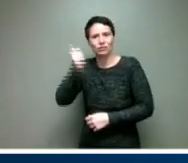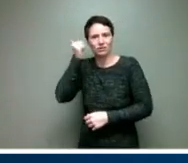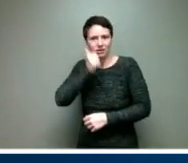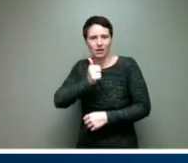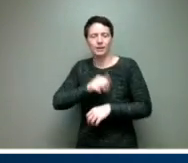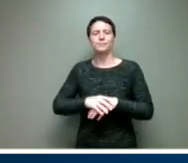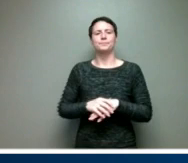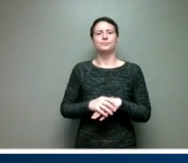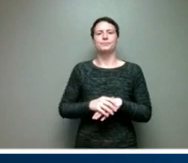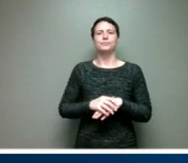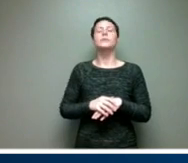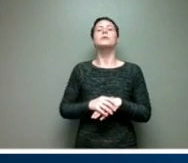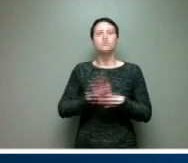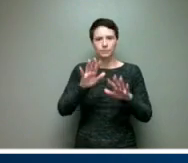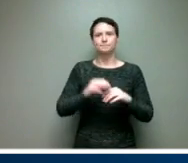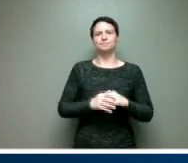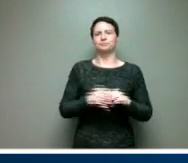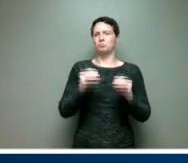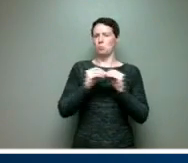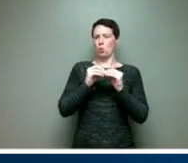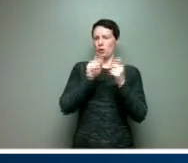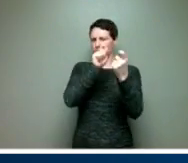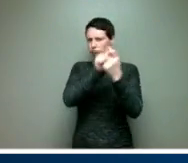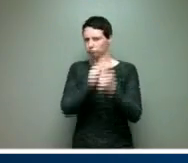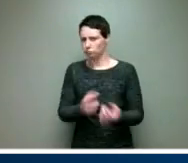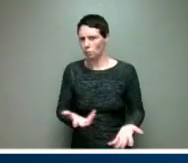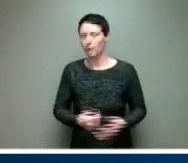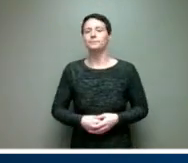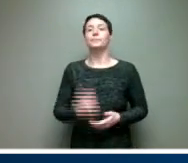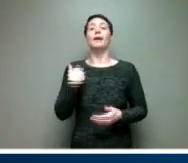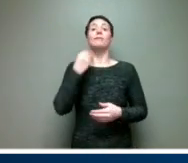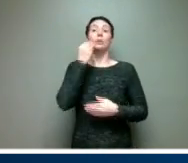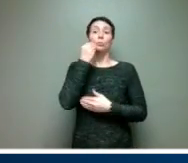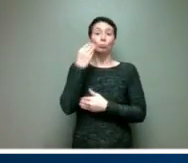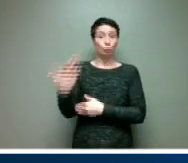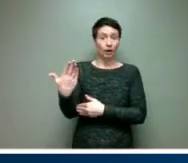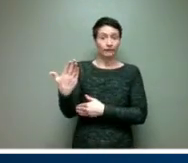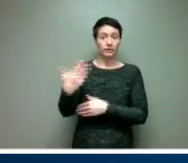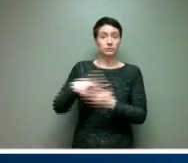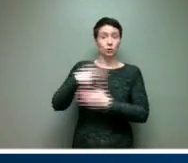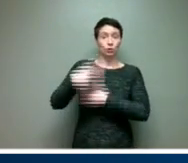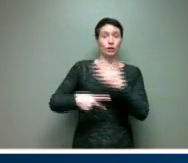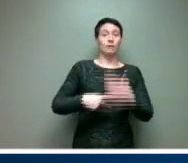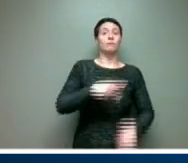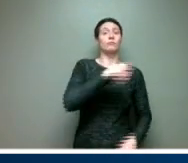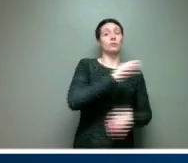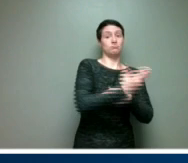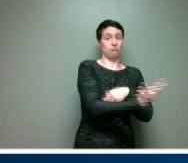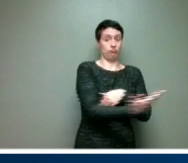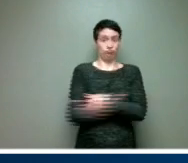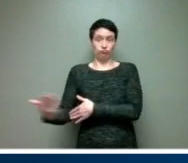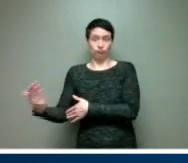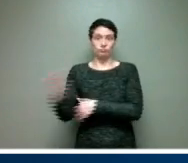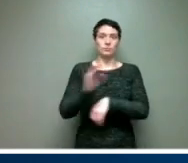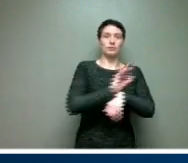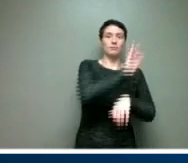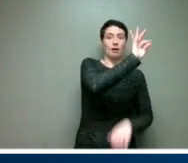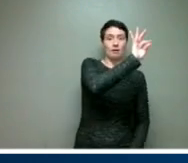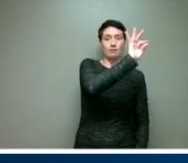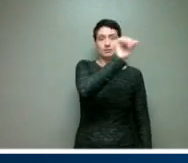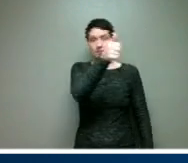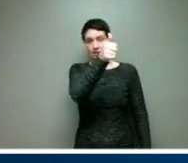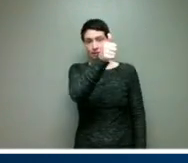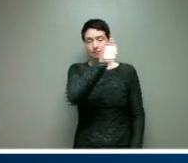from 9 to 10. And we have our lunch program, which runs from